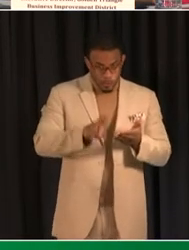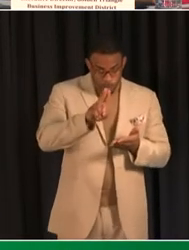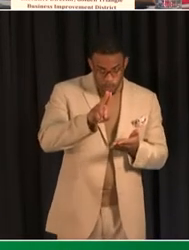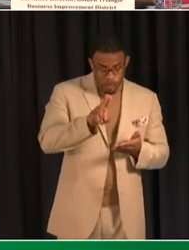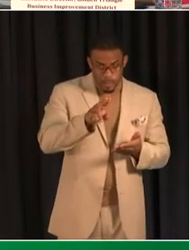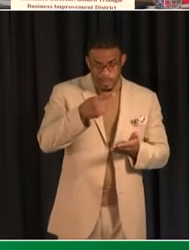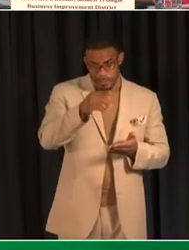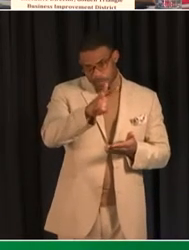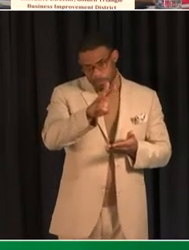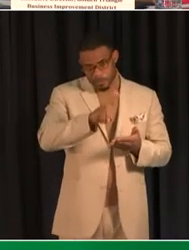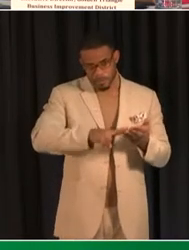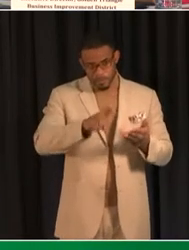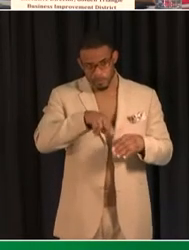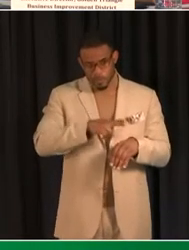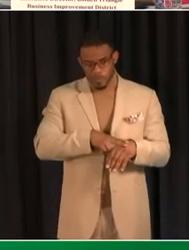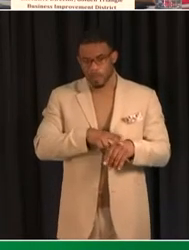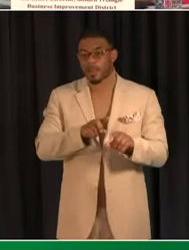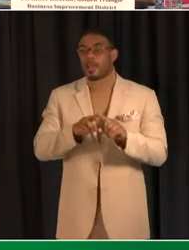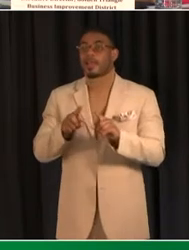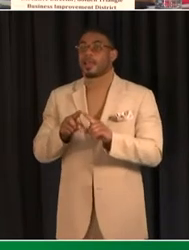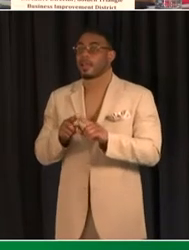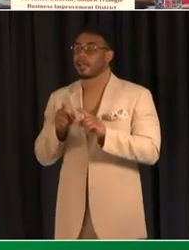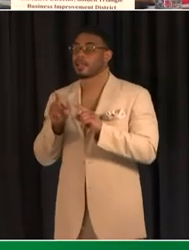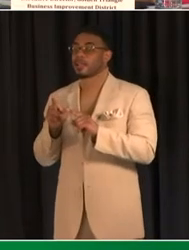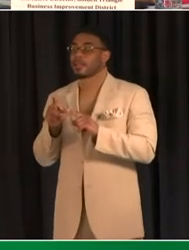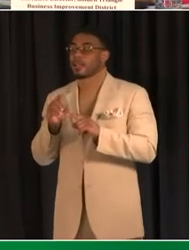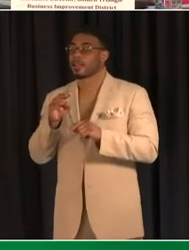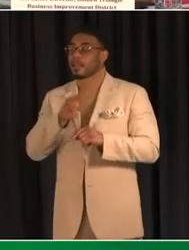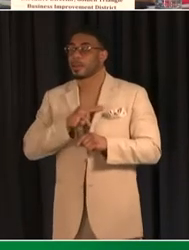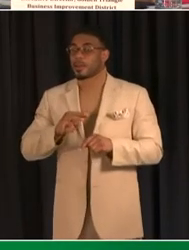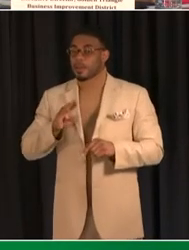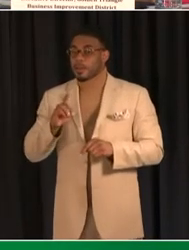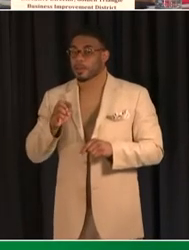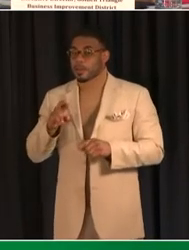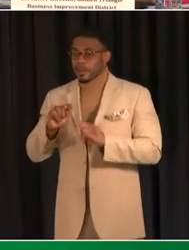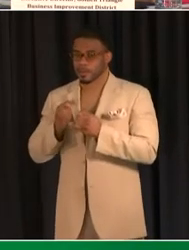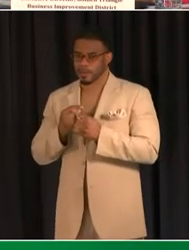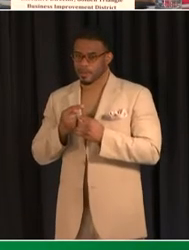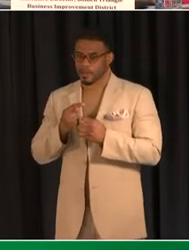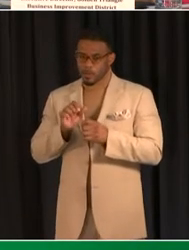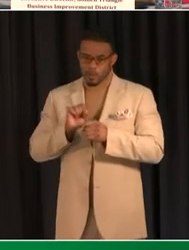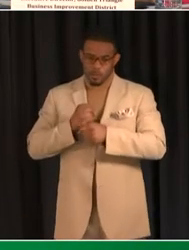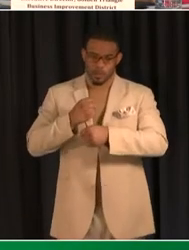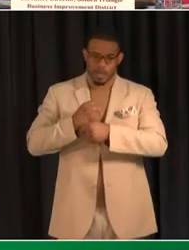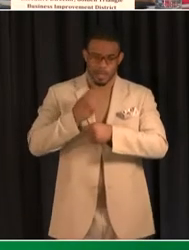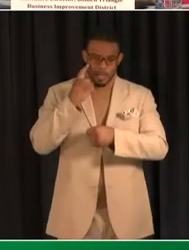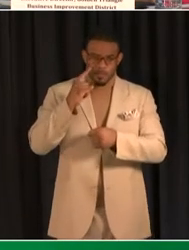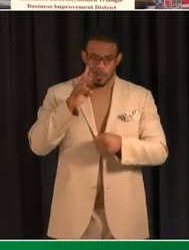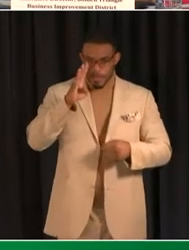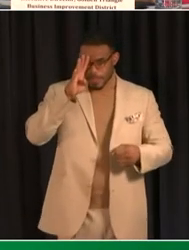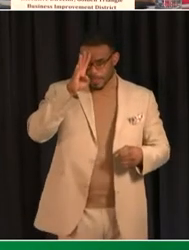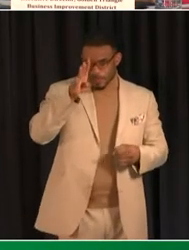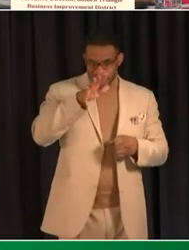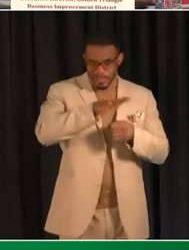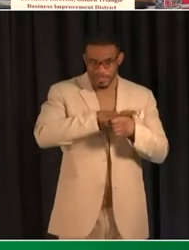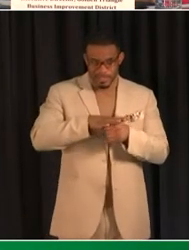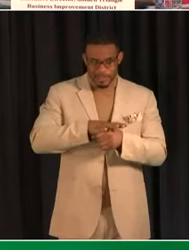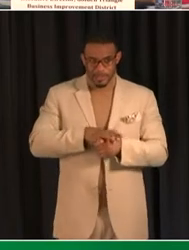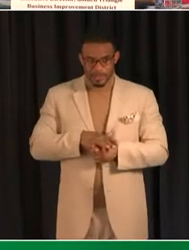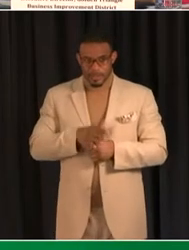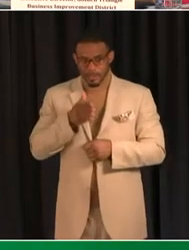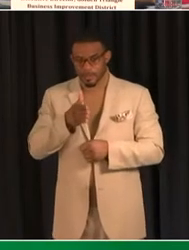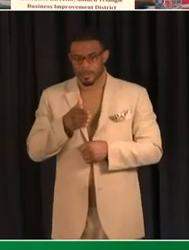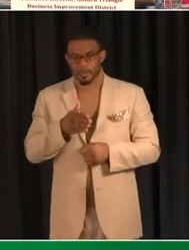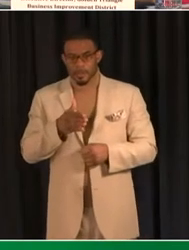the university, GW University, and Mayor Bowser's team, the creation of an innovation